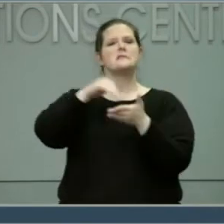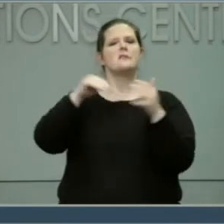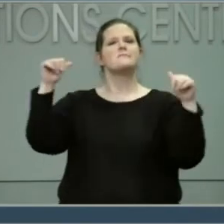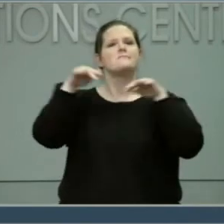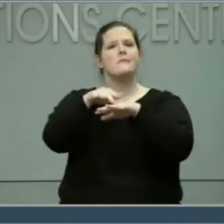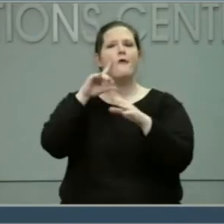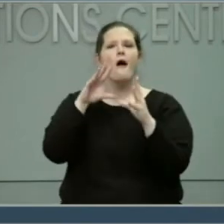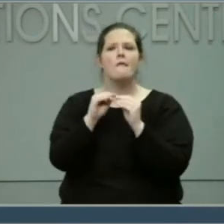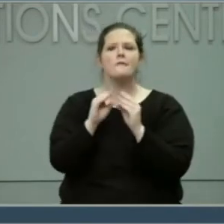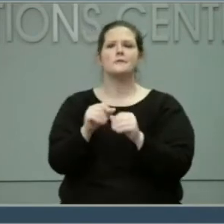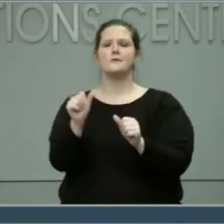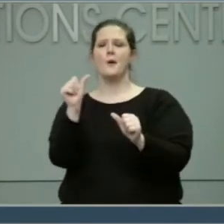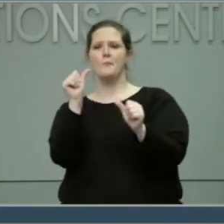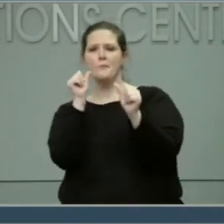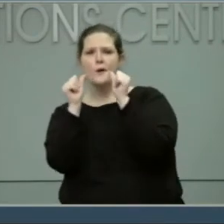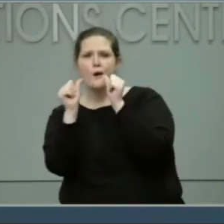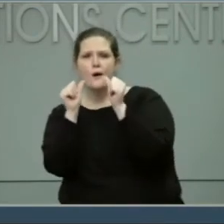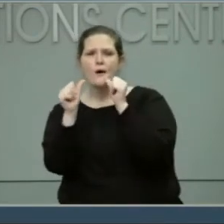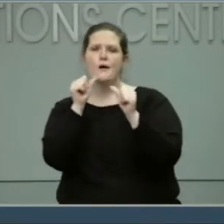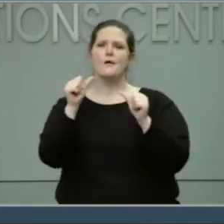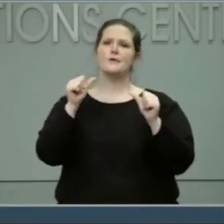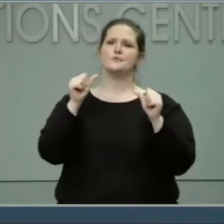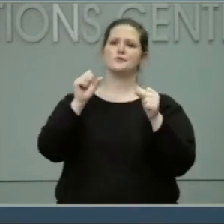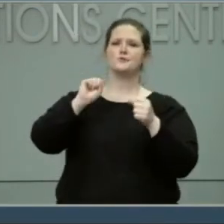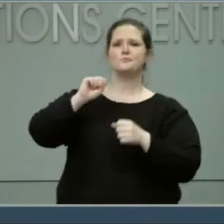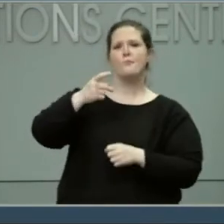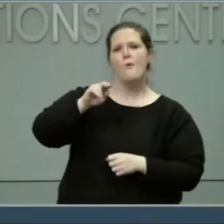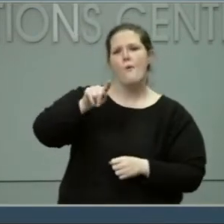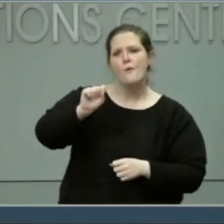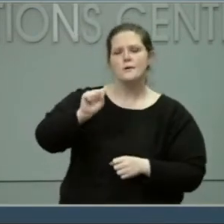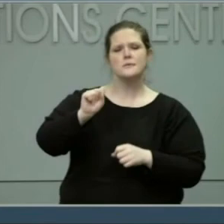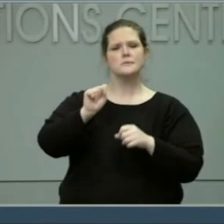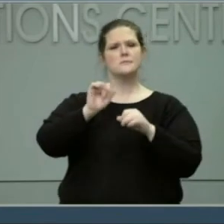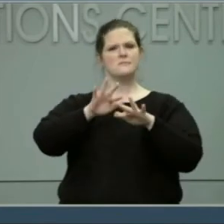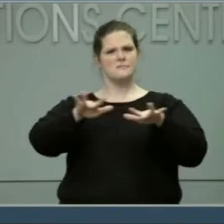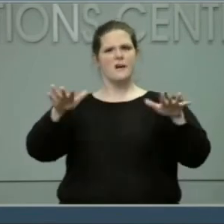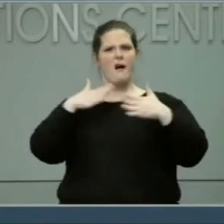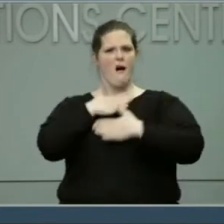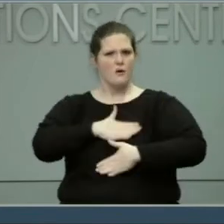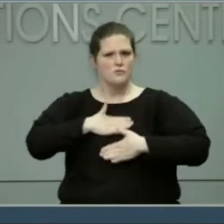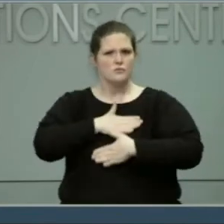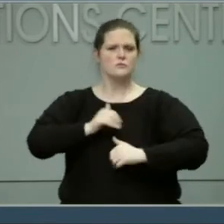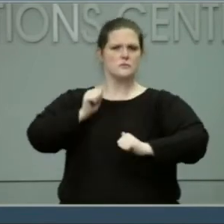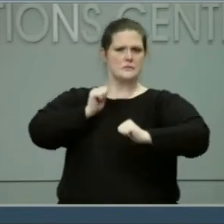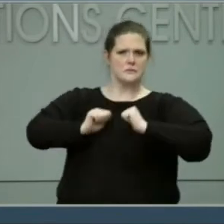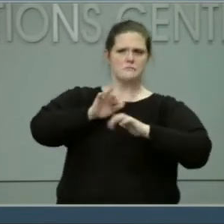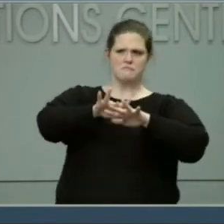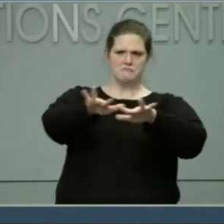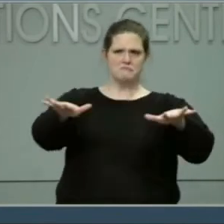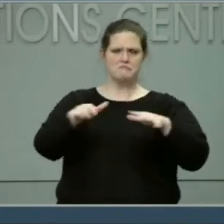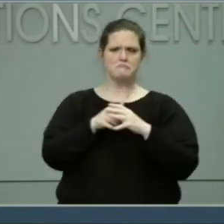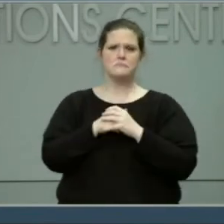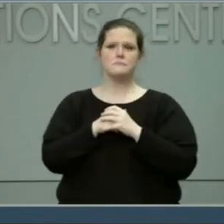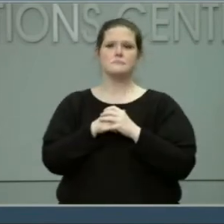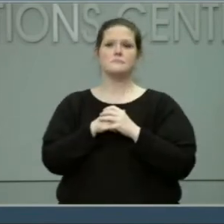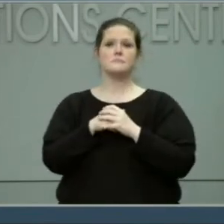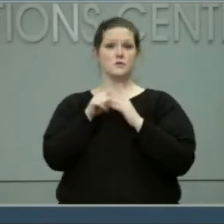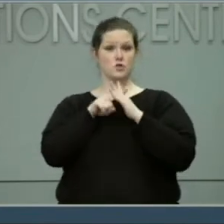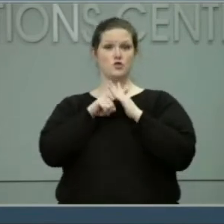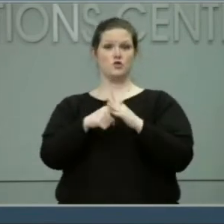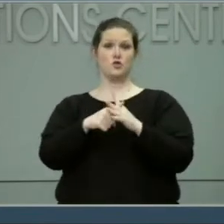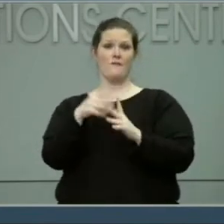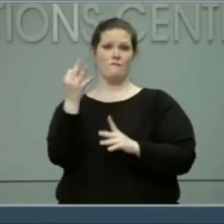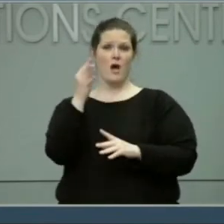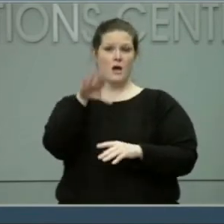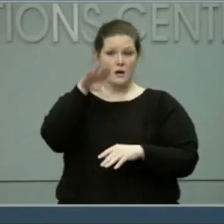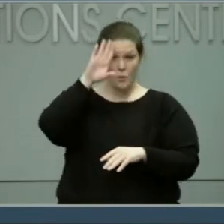performances. In addition, effective Friday, we will fully lift the 11 p.m. curfew for on-site